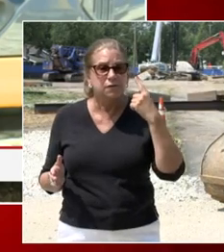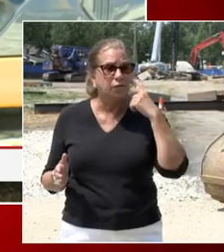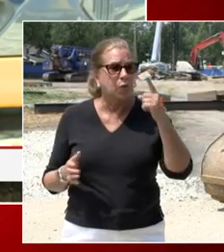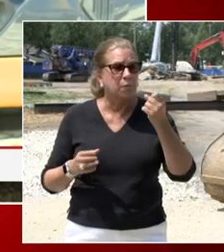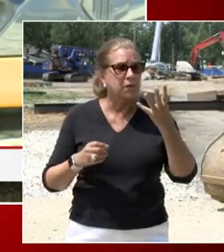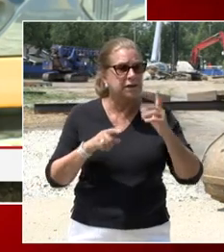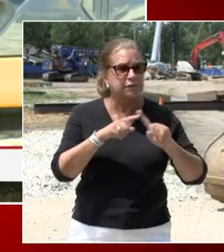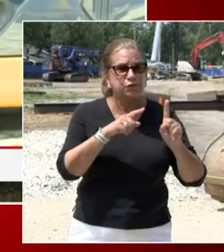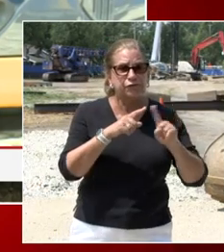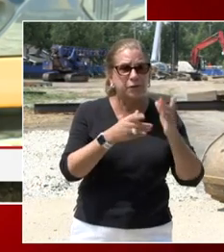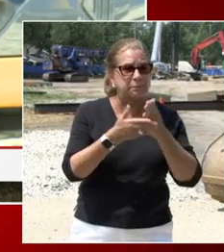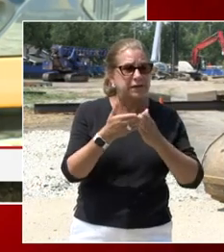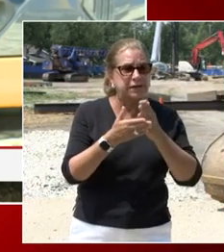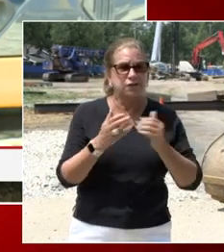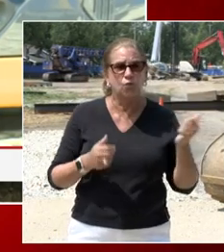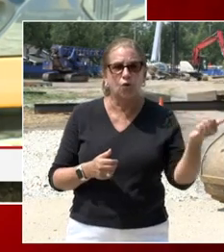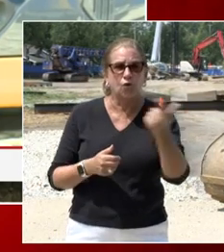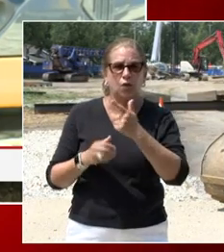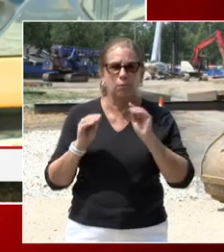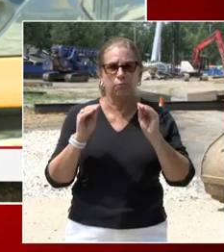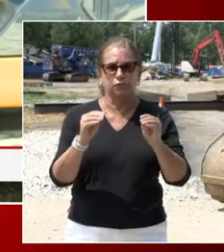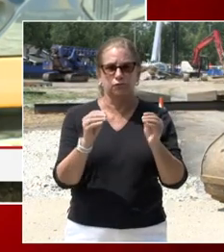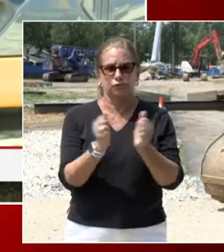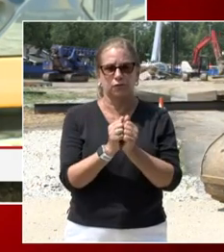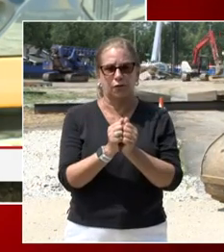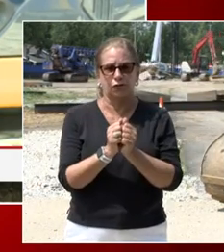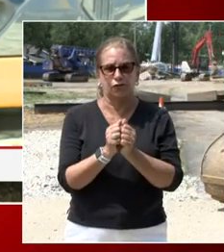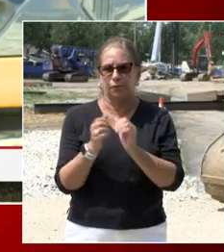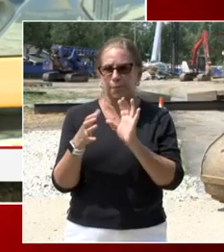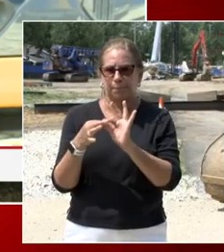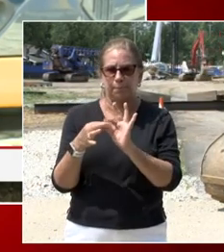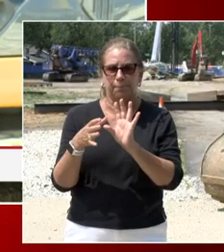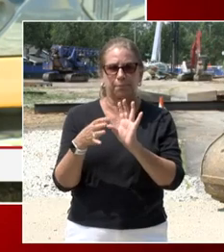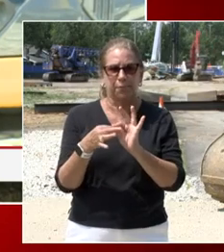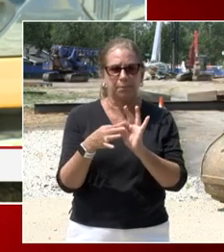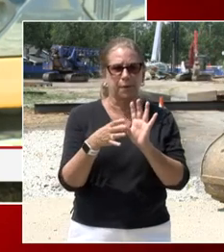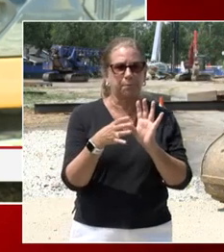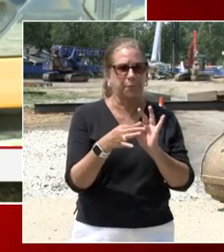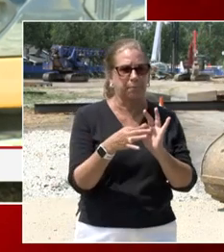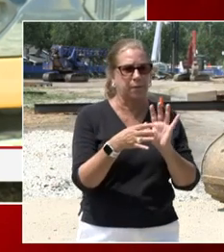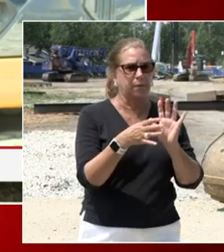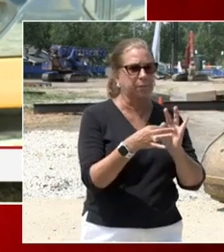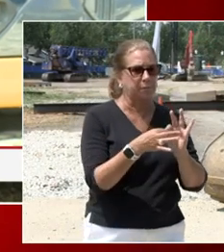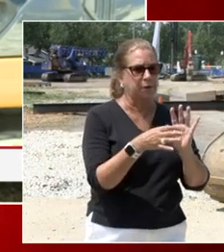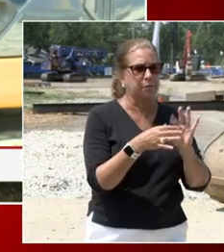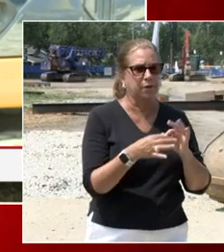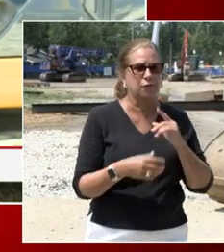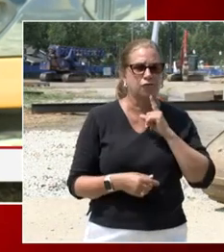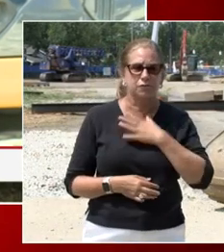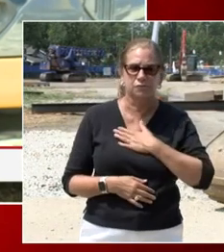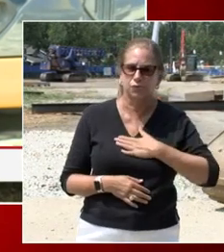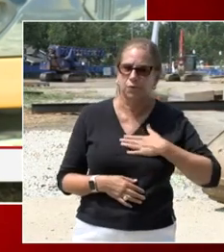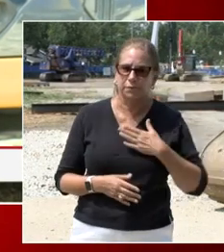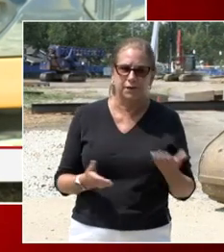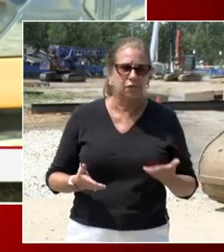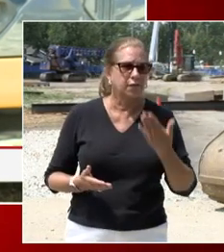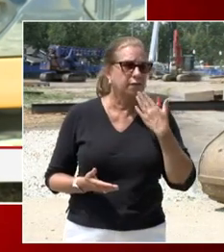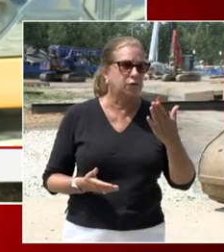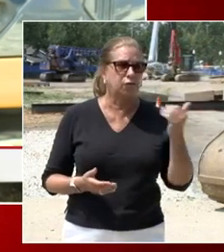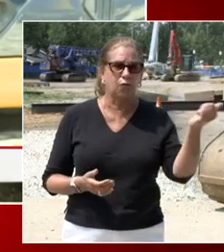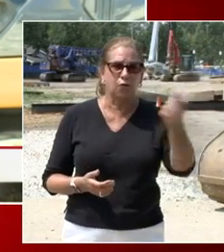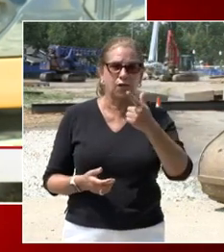So, once again, I'm delighted to be here. I want to thank you all very much for joining us today. Thank you again, Mayor, for the work that you're